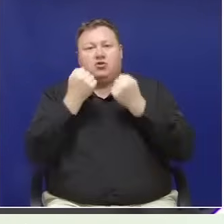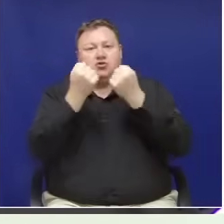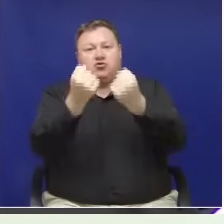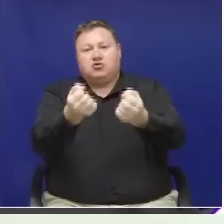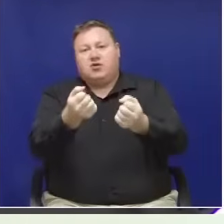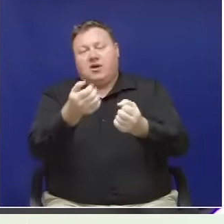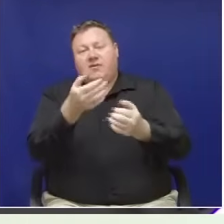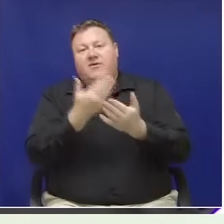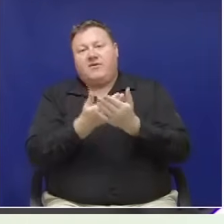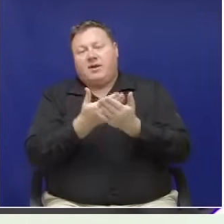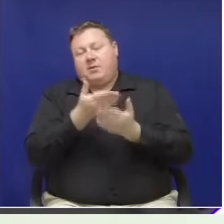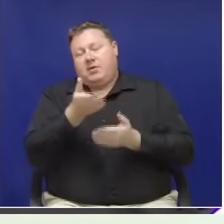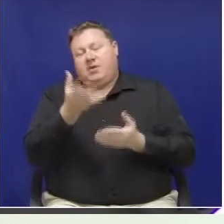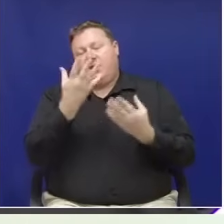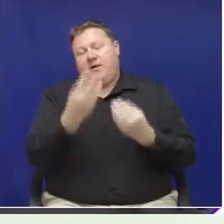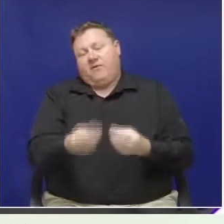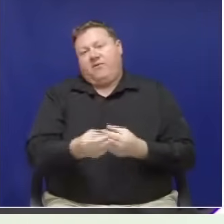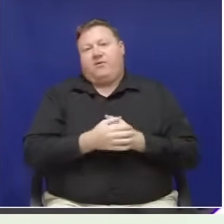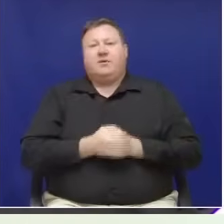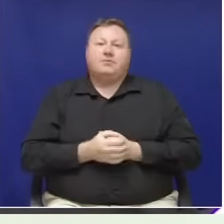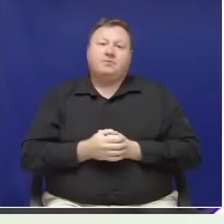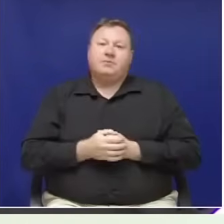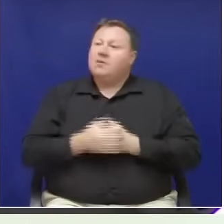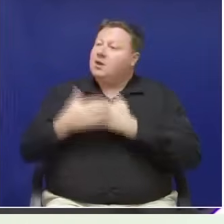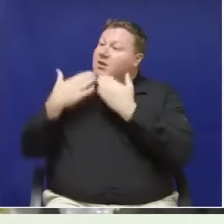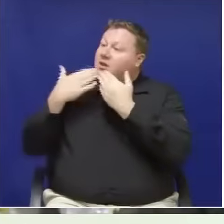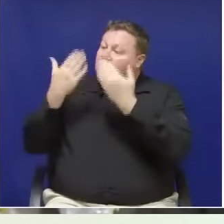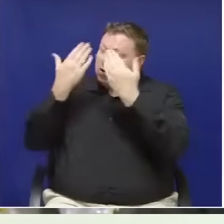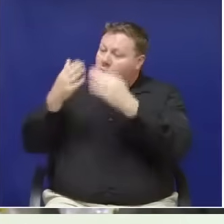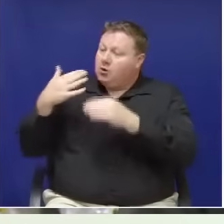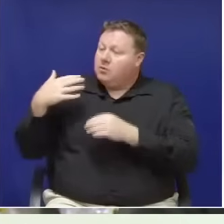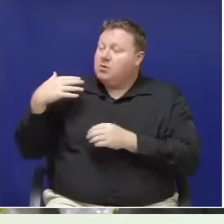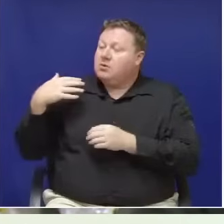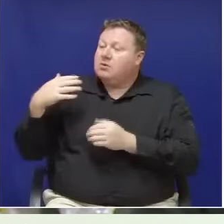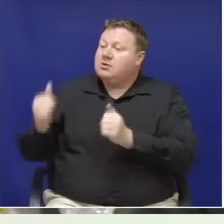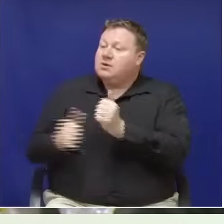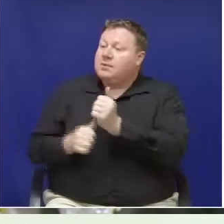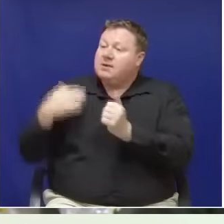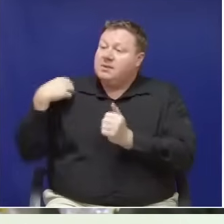are available. Thank you. The Honourable Deputy Minister.